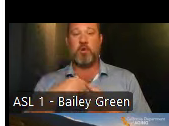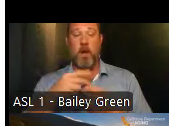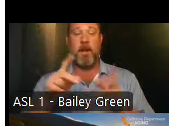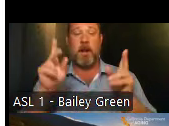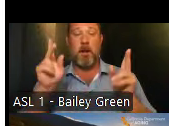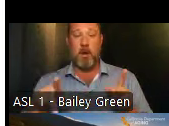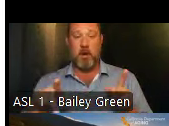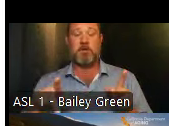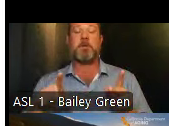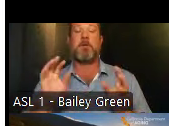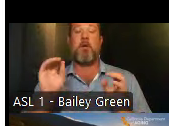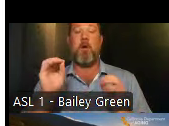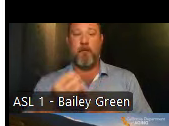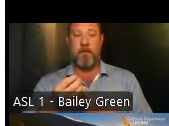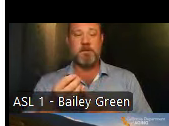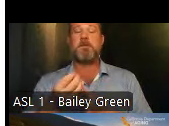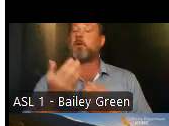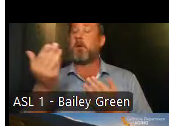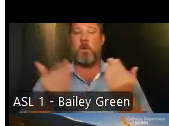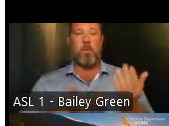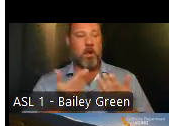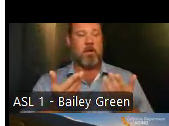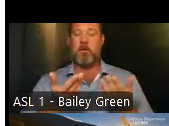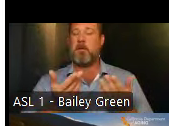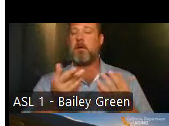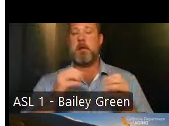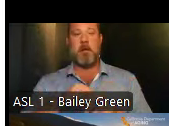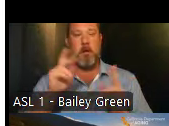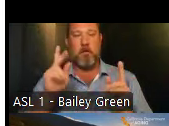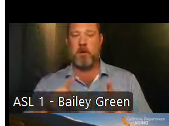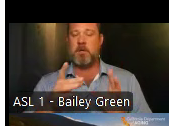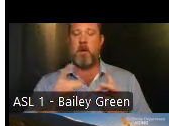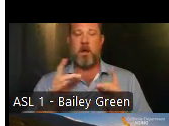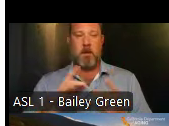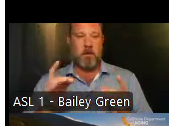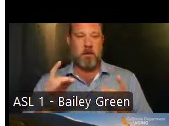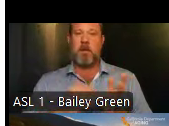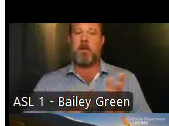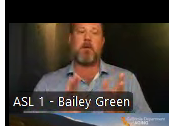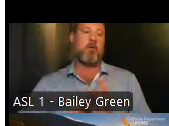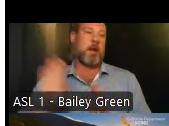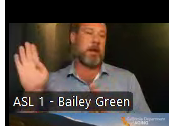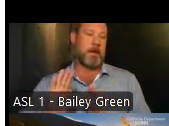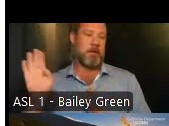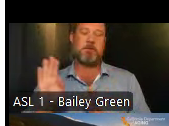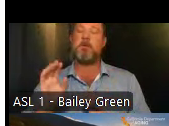person in the office, you are more than welcome to provide some in-person comments. Again, just please raise your hand or let the designated